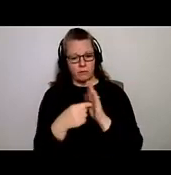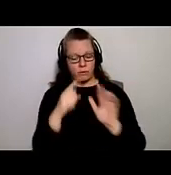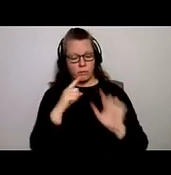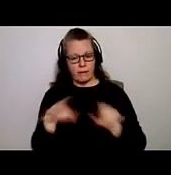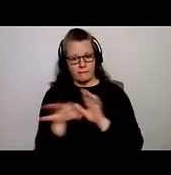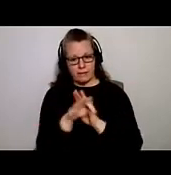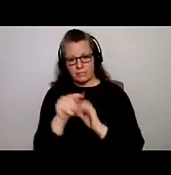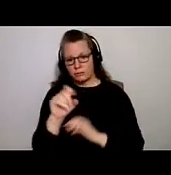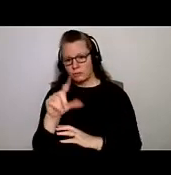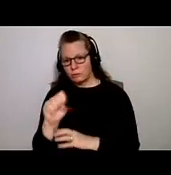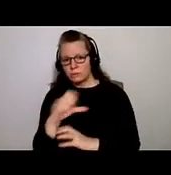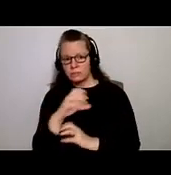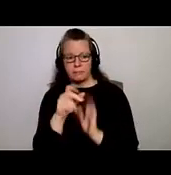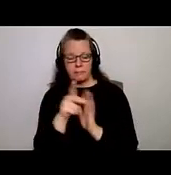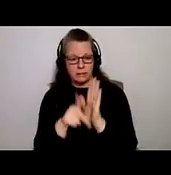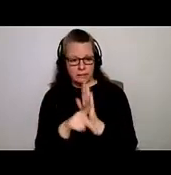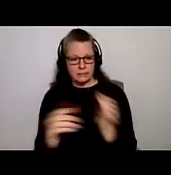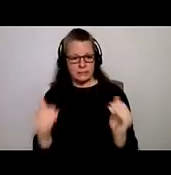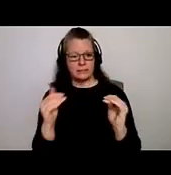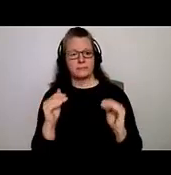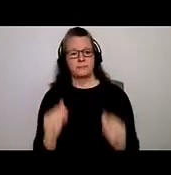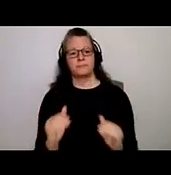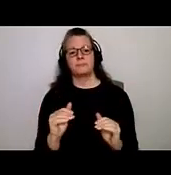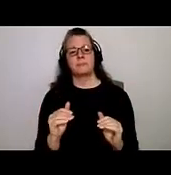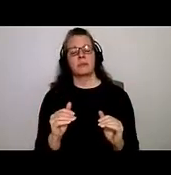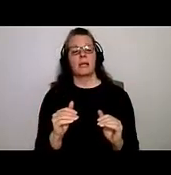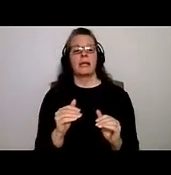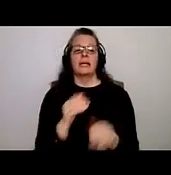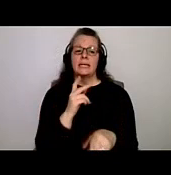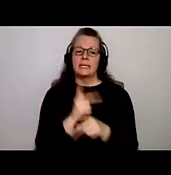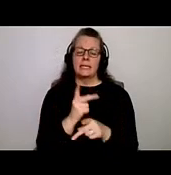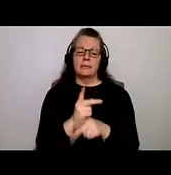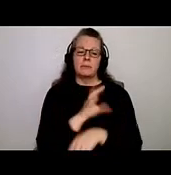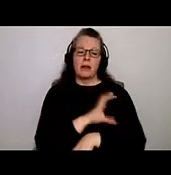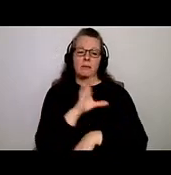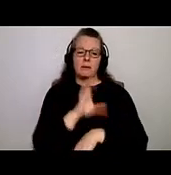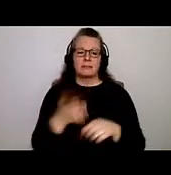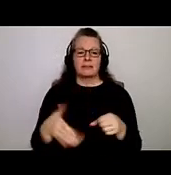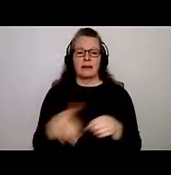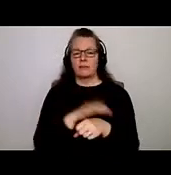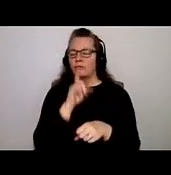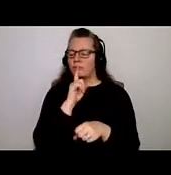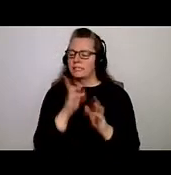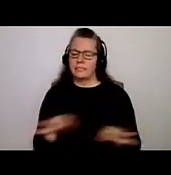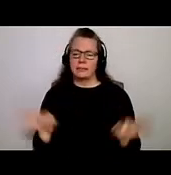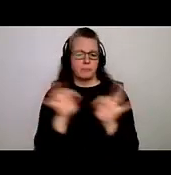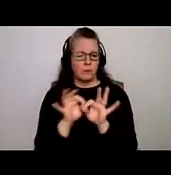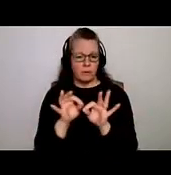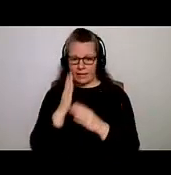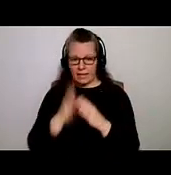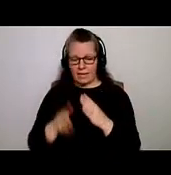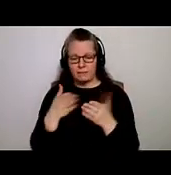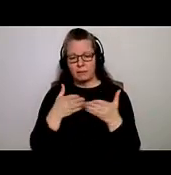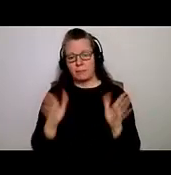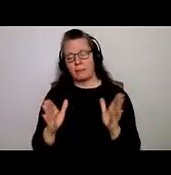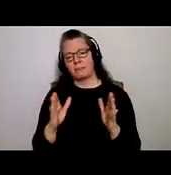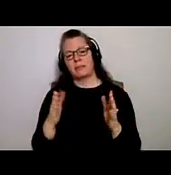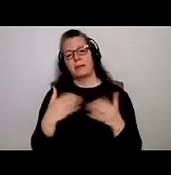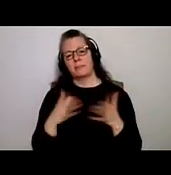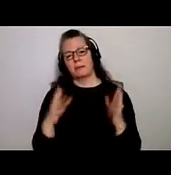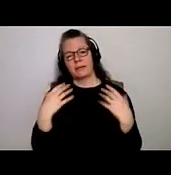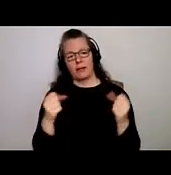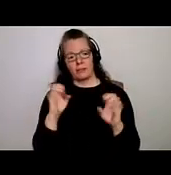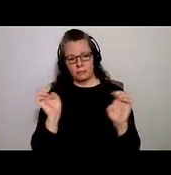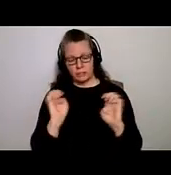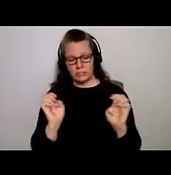some policies in process. We'll have a session on keeping Coloradans covered, really important about the end of the public health emergency. We'll close